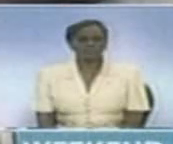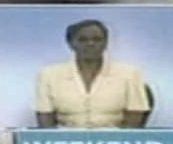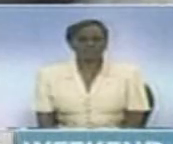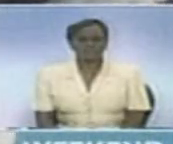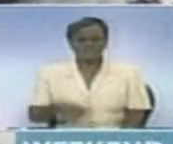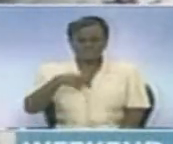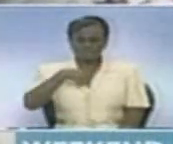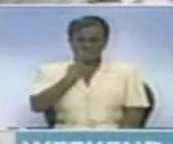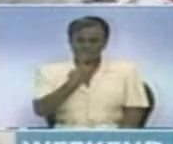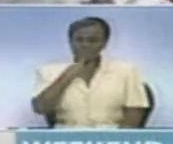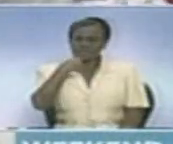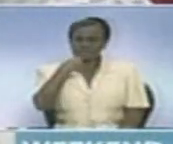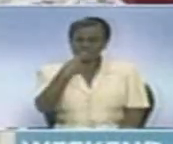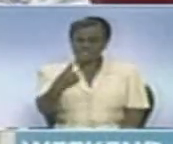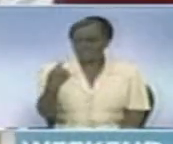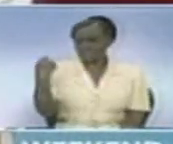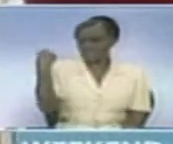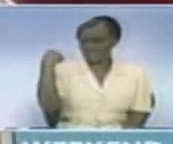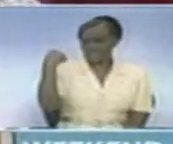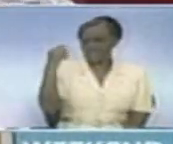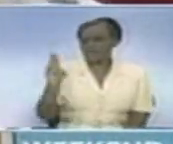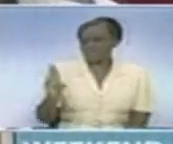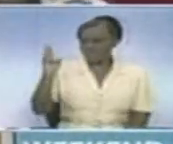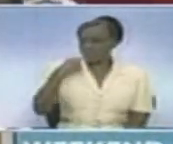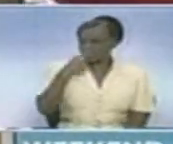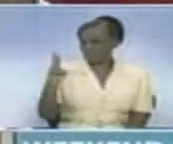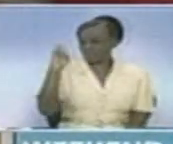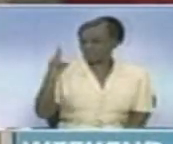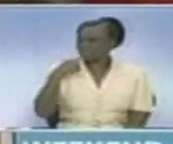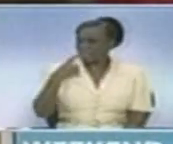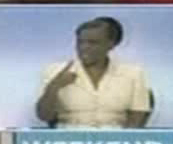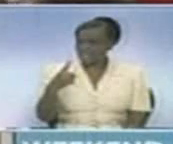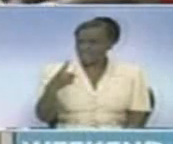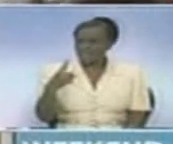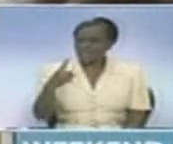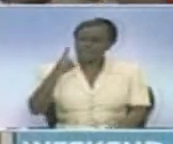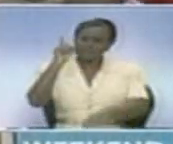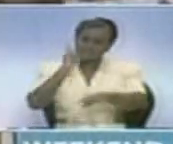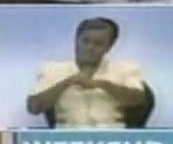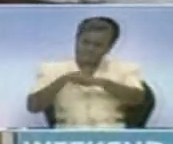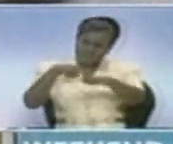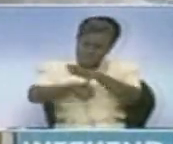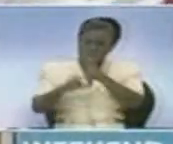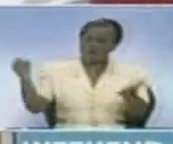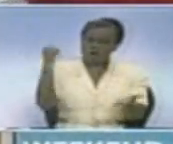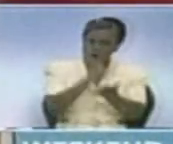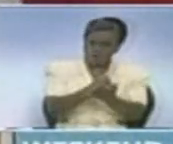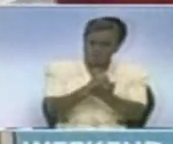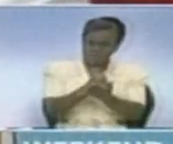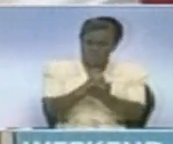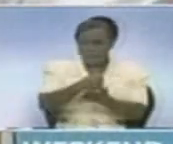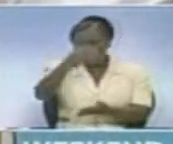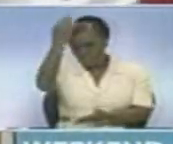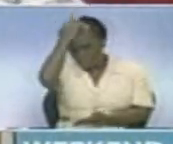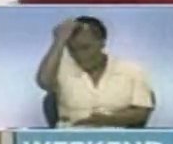Mimi niliambia raisi jana na ninamwambia tena leo nitasema hivyo. Ya kwamba akiingia kwenye ofisi siku ya